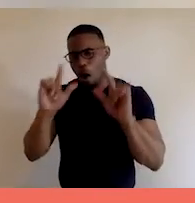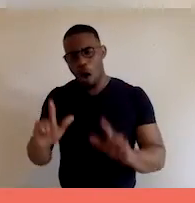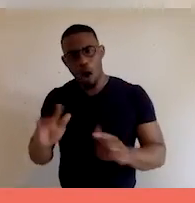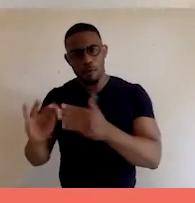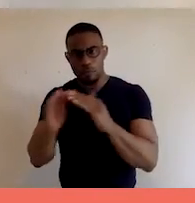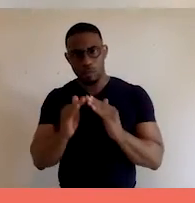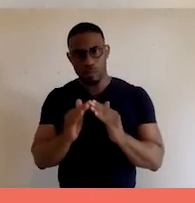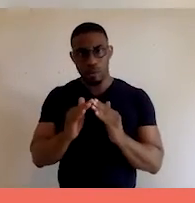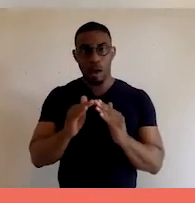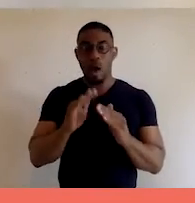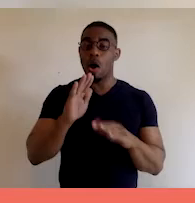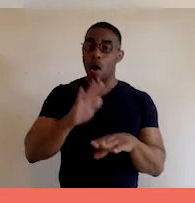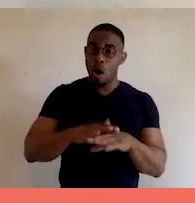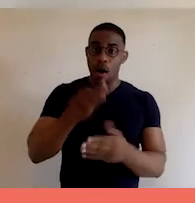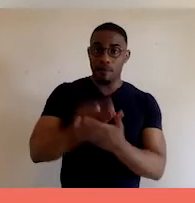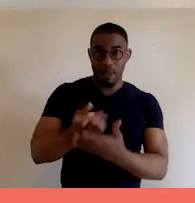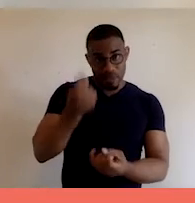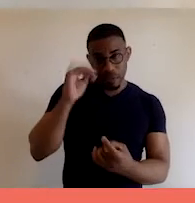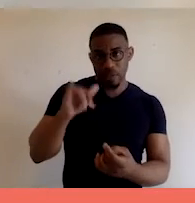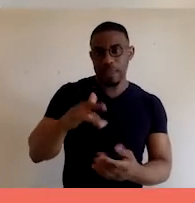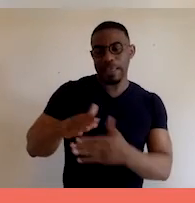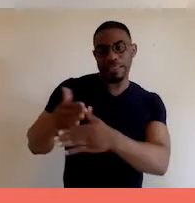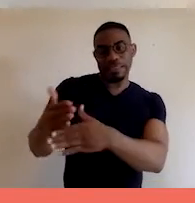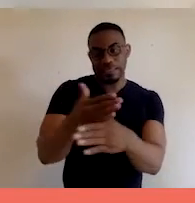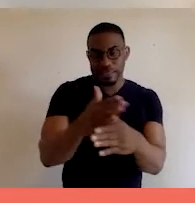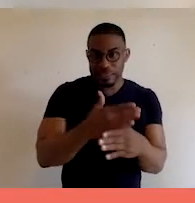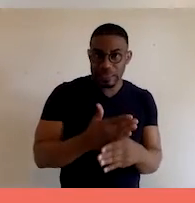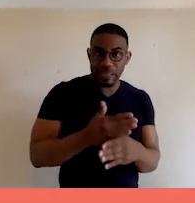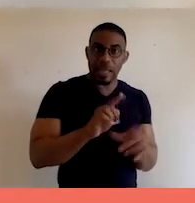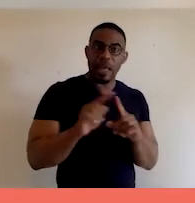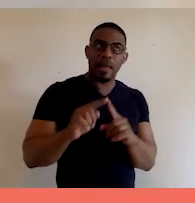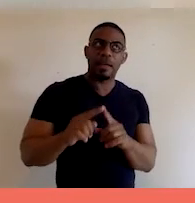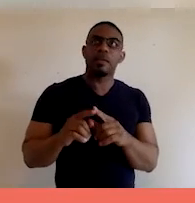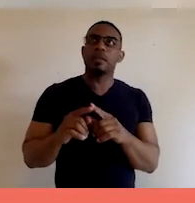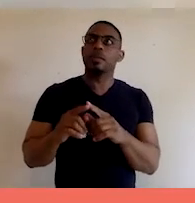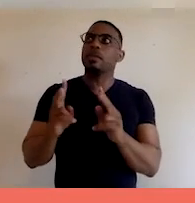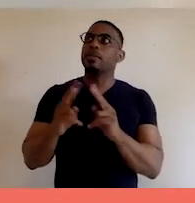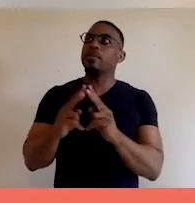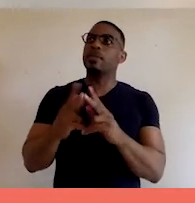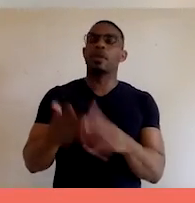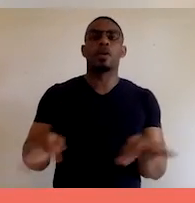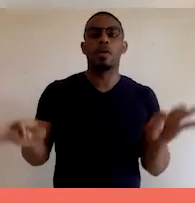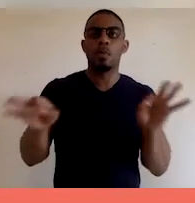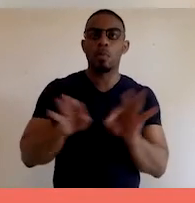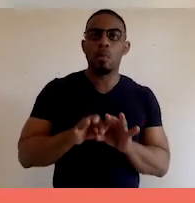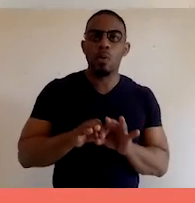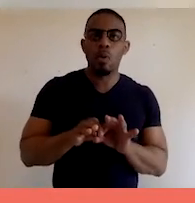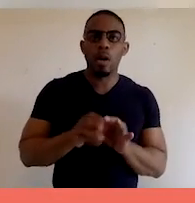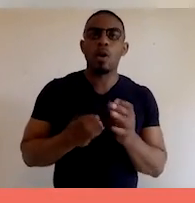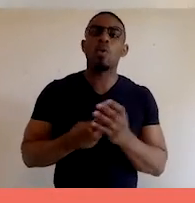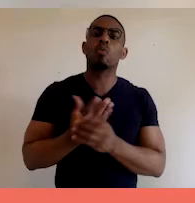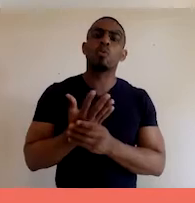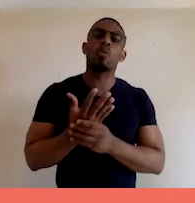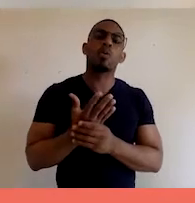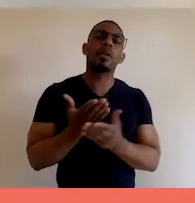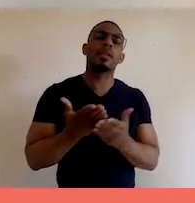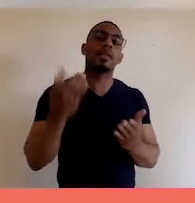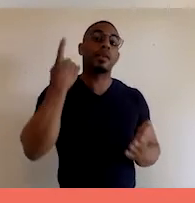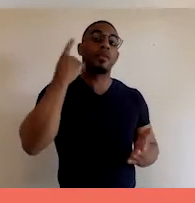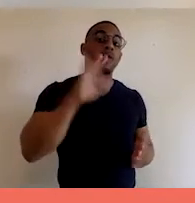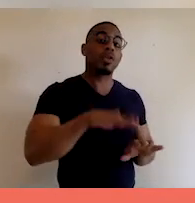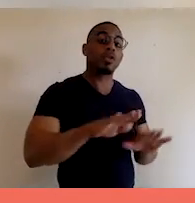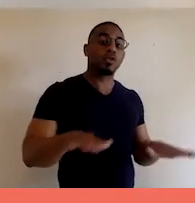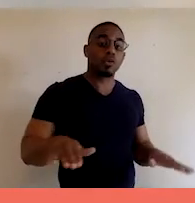our communities on financial literacy so they share this as a very important and growing item for